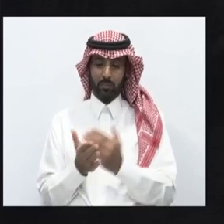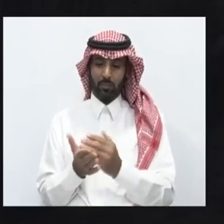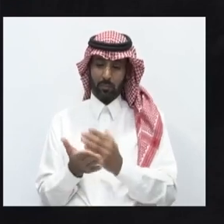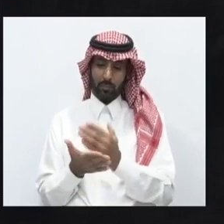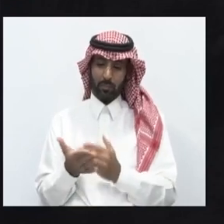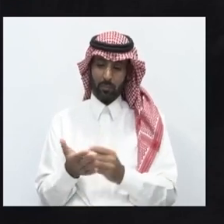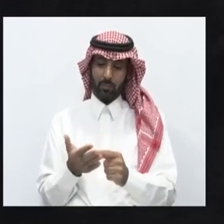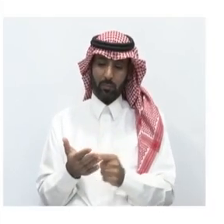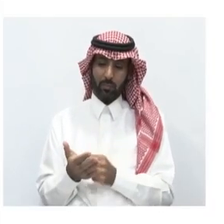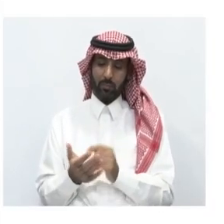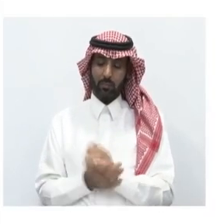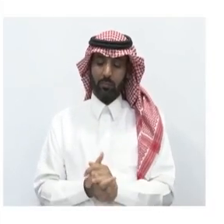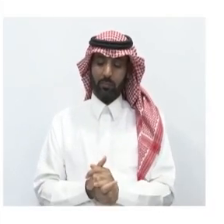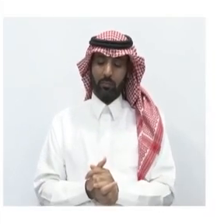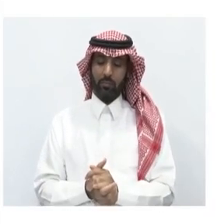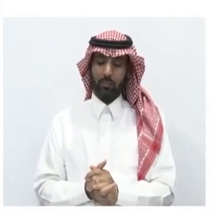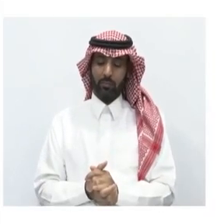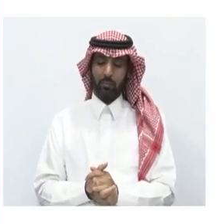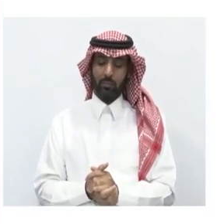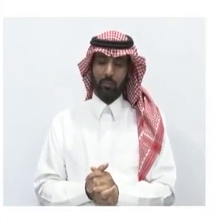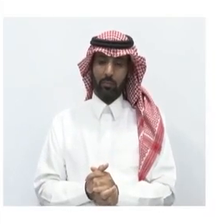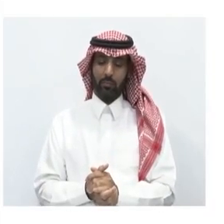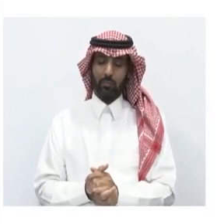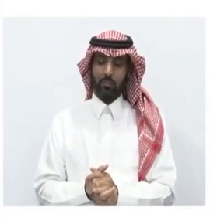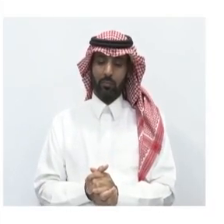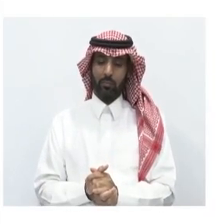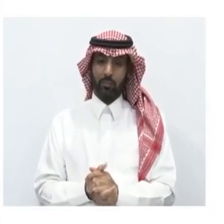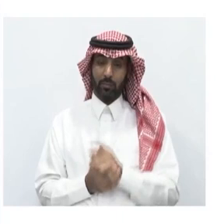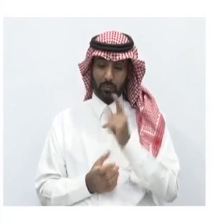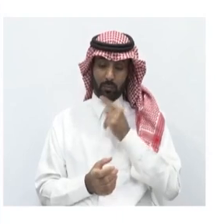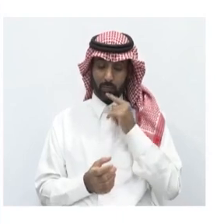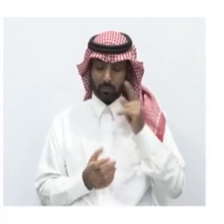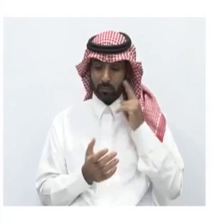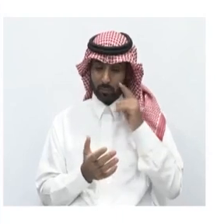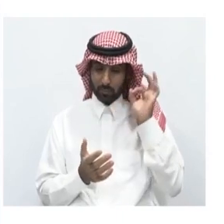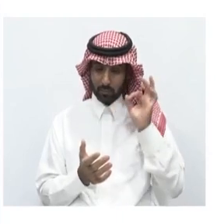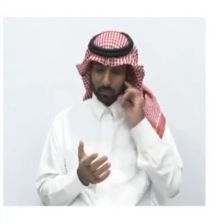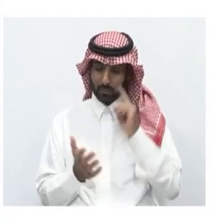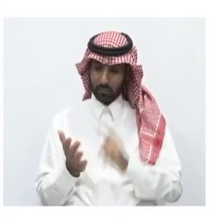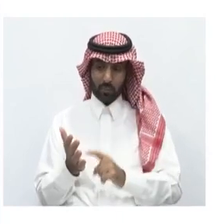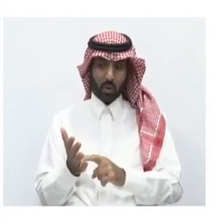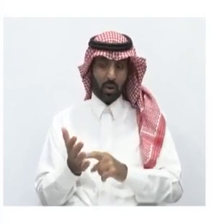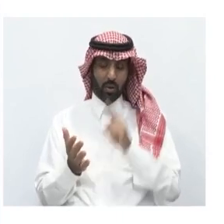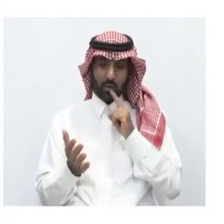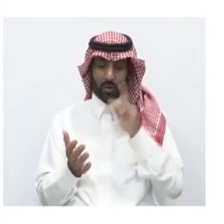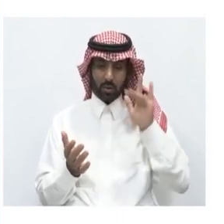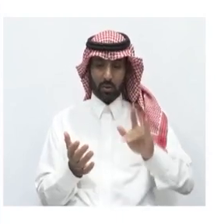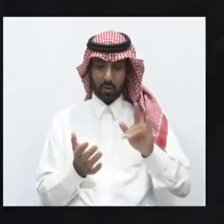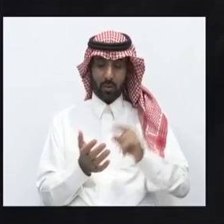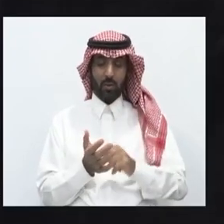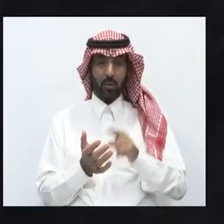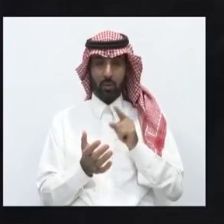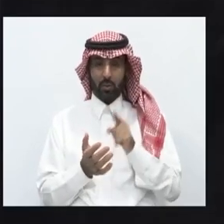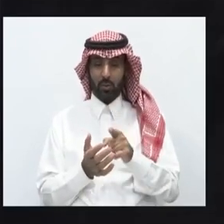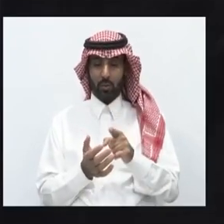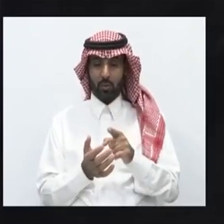mentioned in your boarding pass. Do you have to sit in your assigned seat? Do you have to sit in your assigned